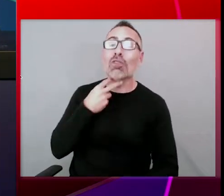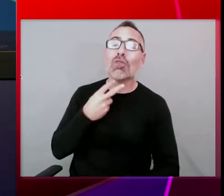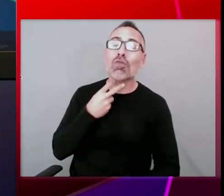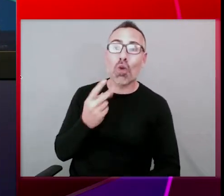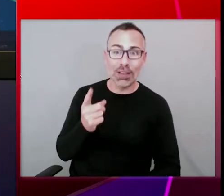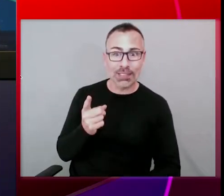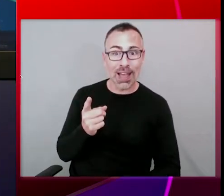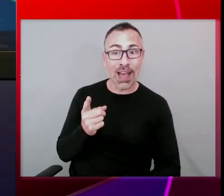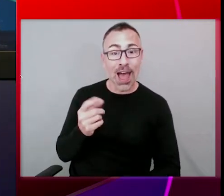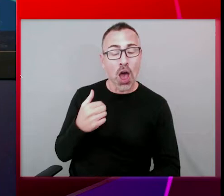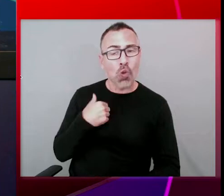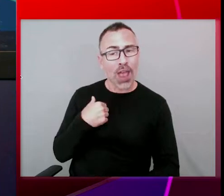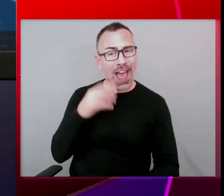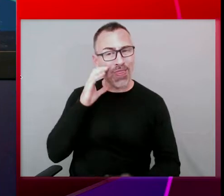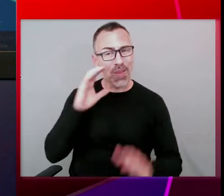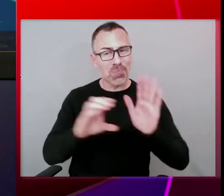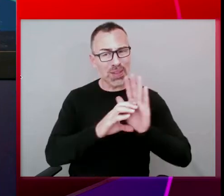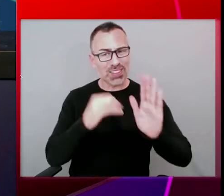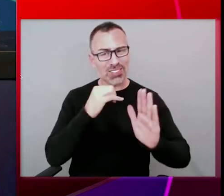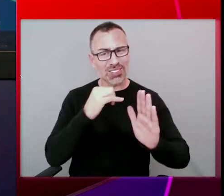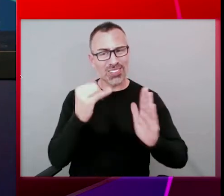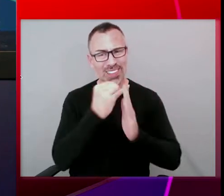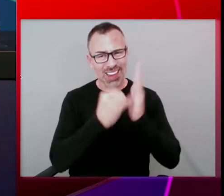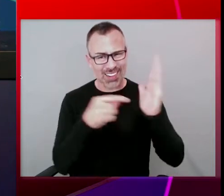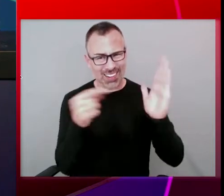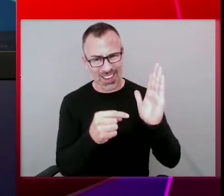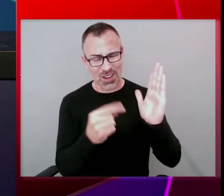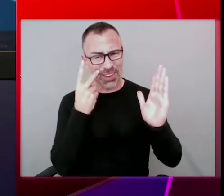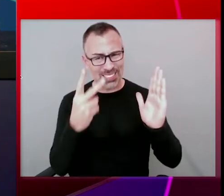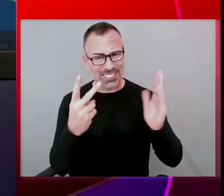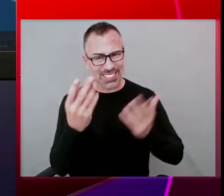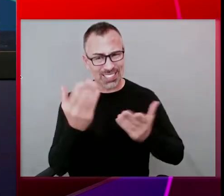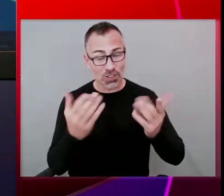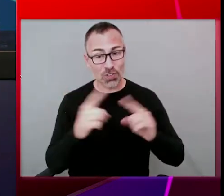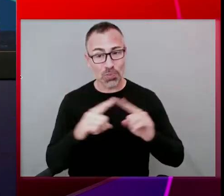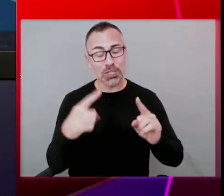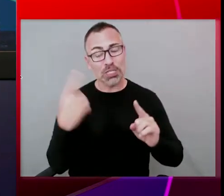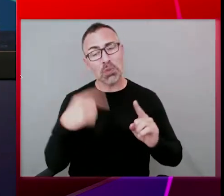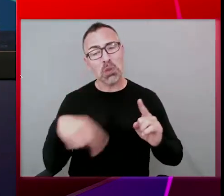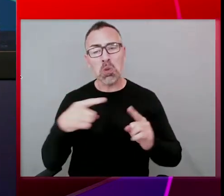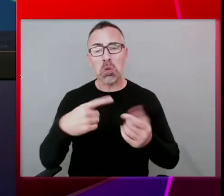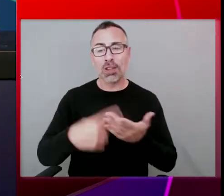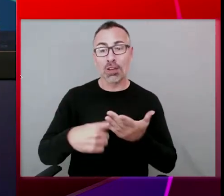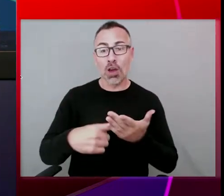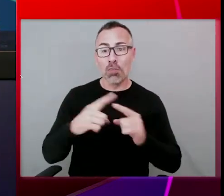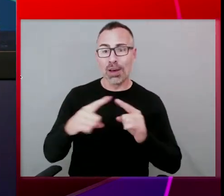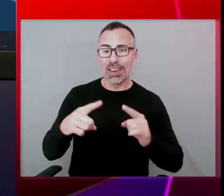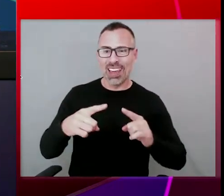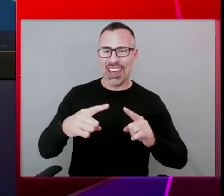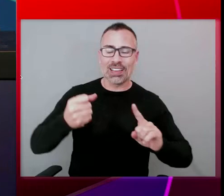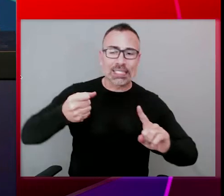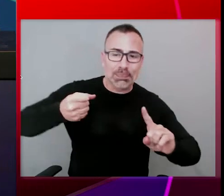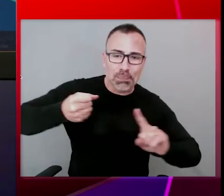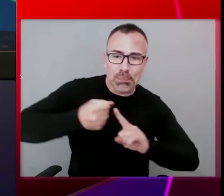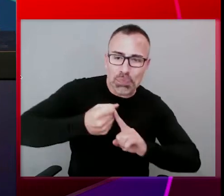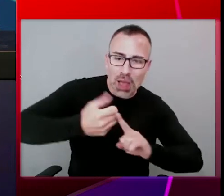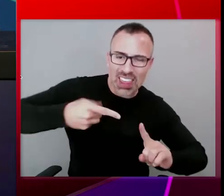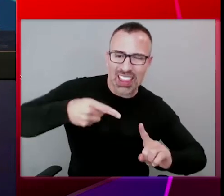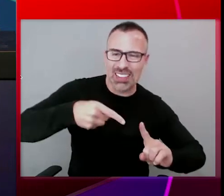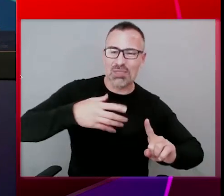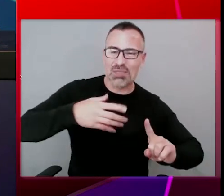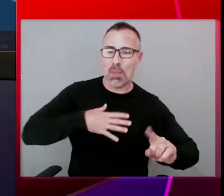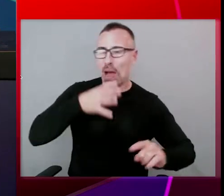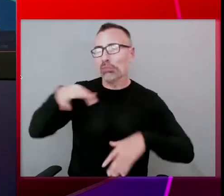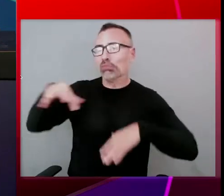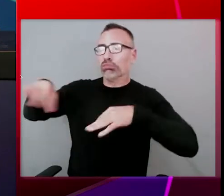architectural diagram there, we can see the services, which is the sort of thing we would normally talk about, right? But you're right, explaining that to your mom can be, or anyone